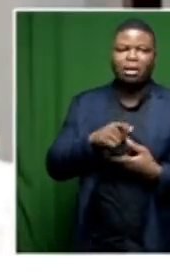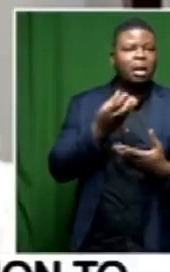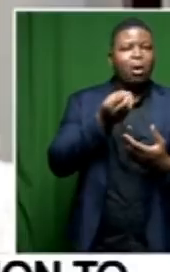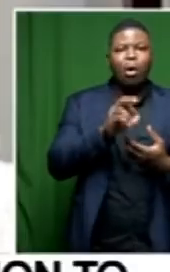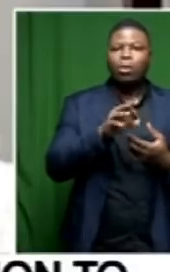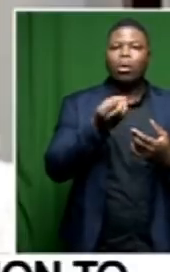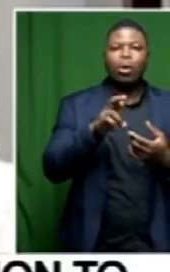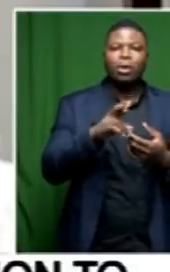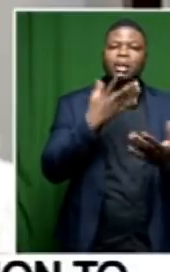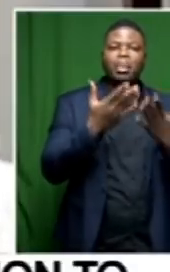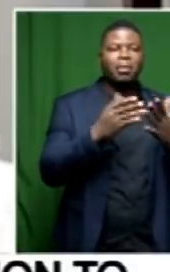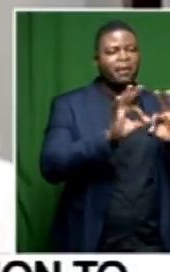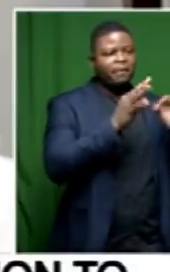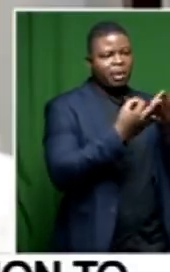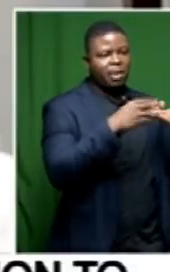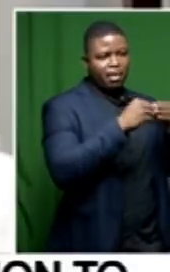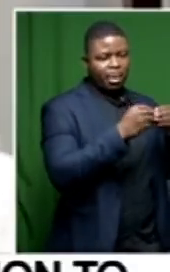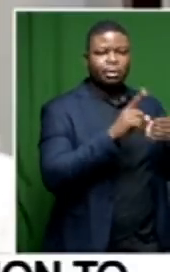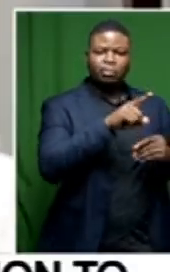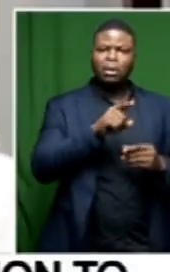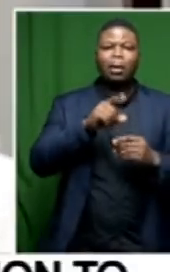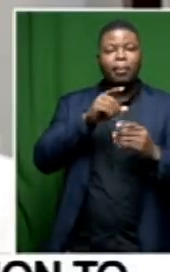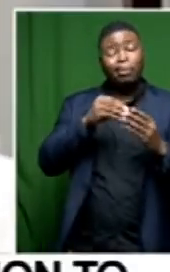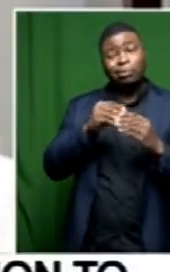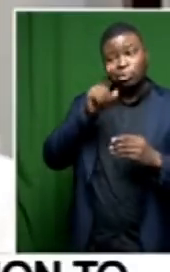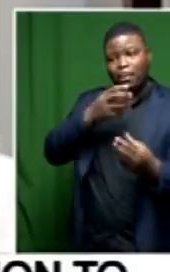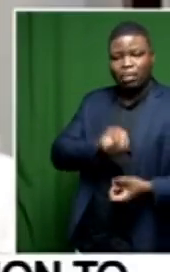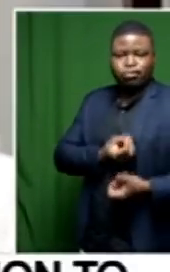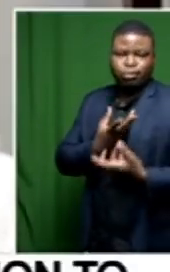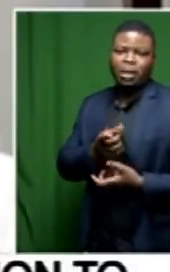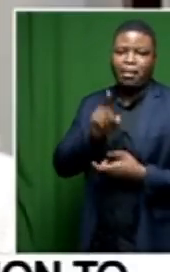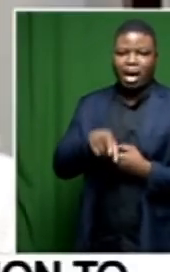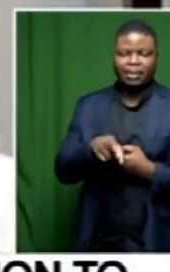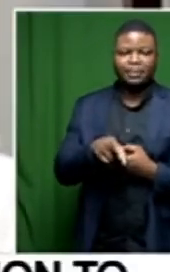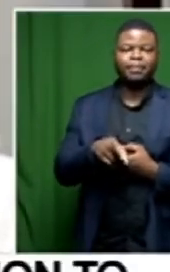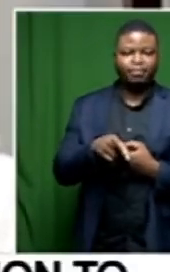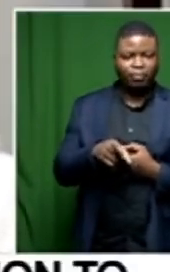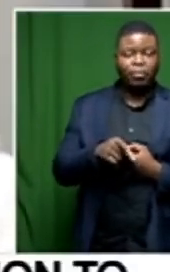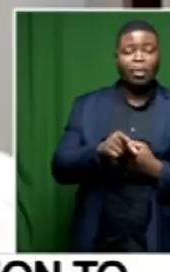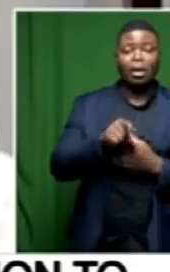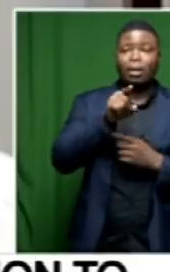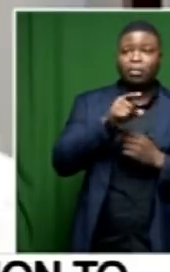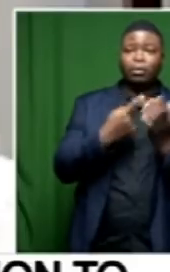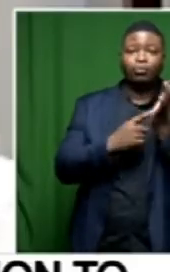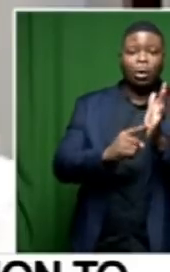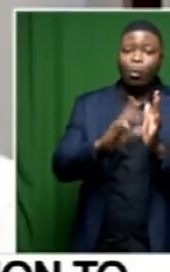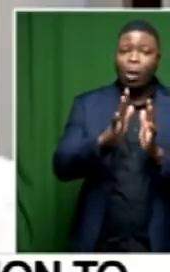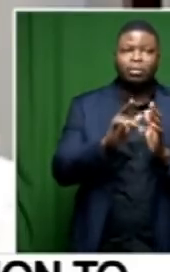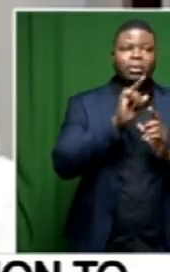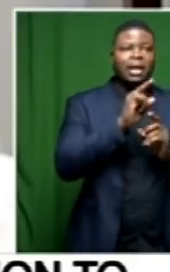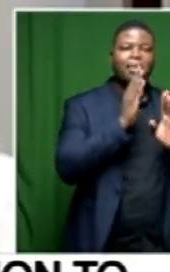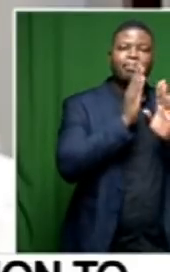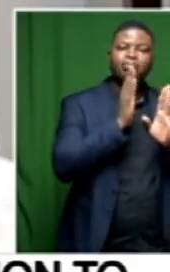members defined in the code. Those should be declared in two parts, in the public and the private